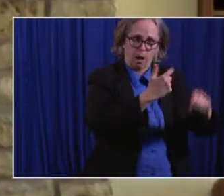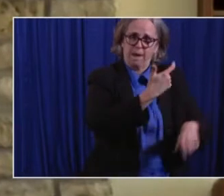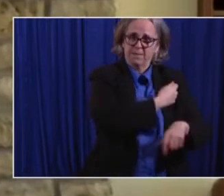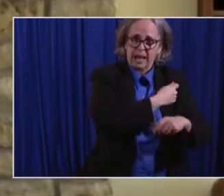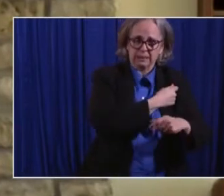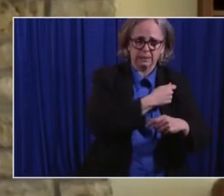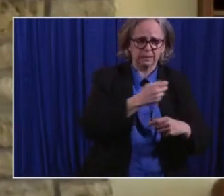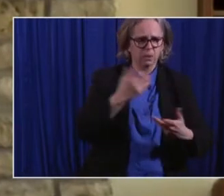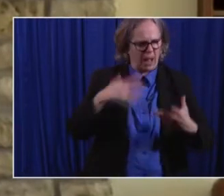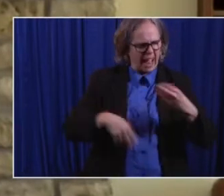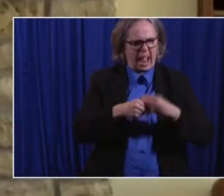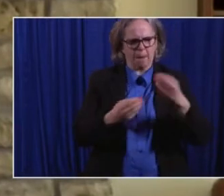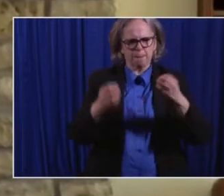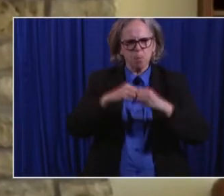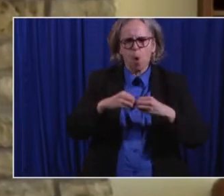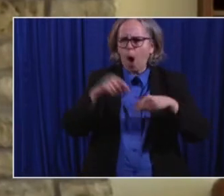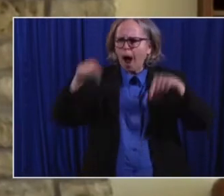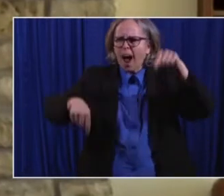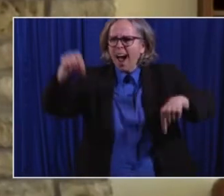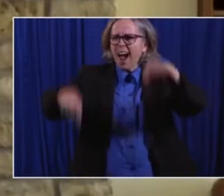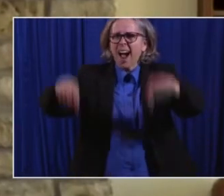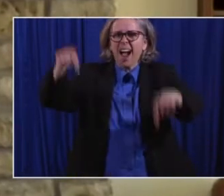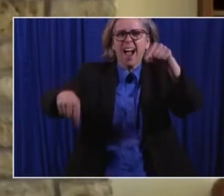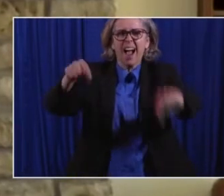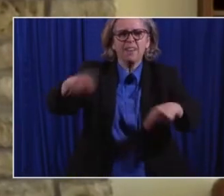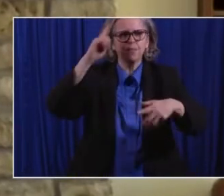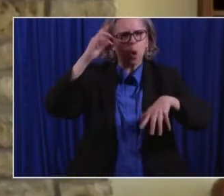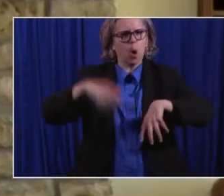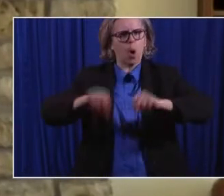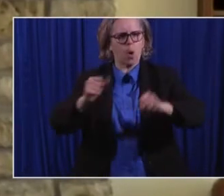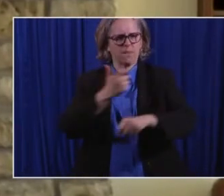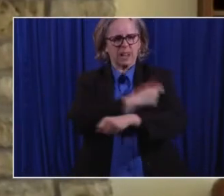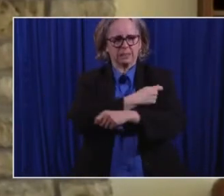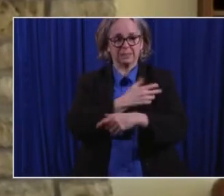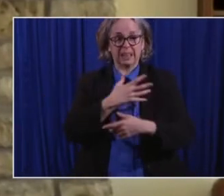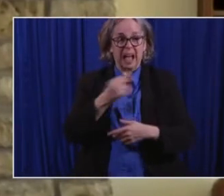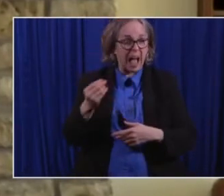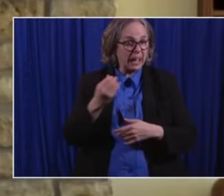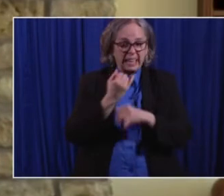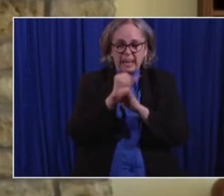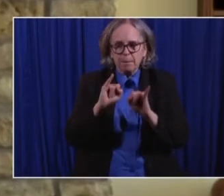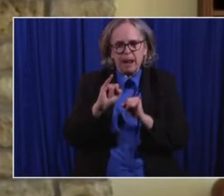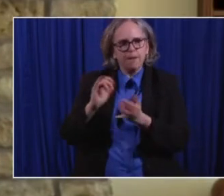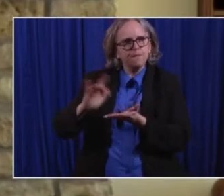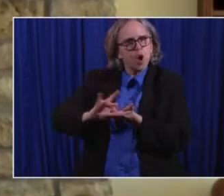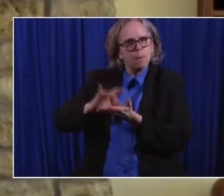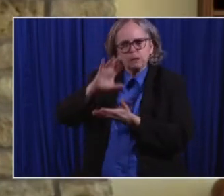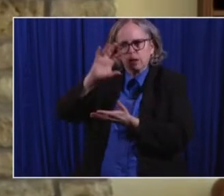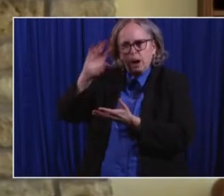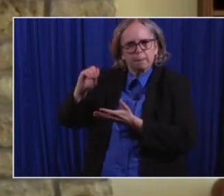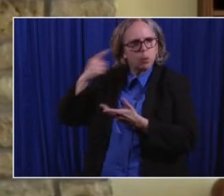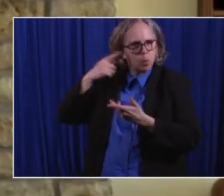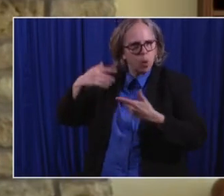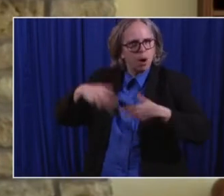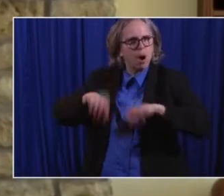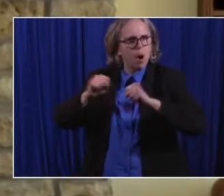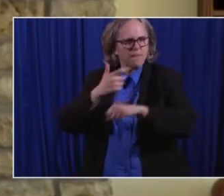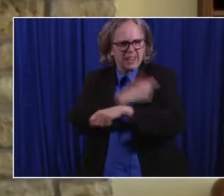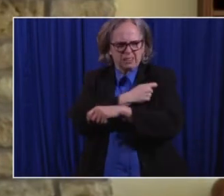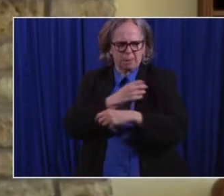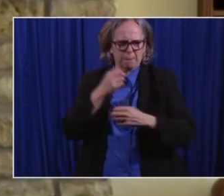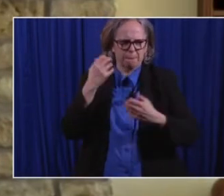number of independent pharmacies. We know a number of you like to go to your independent pharmacy. That's